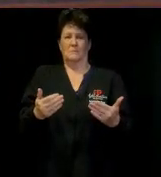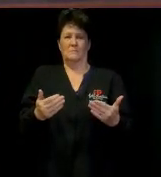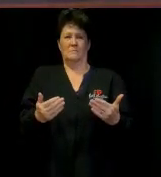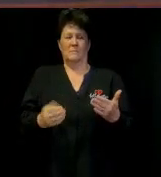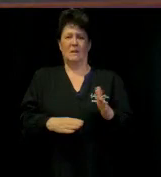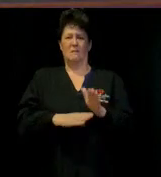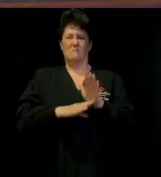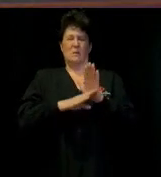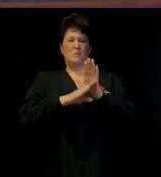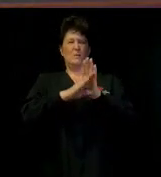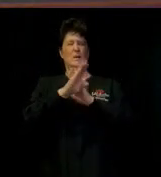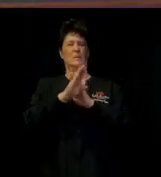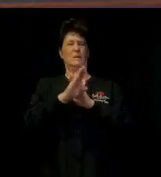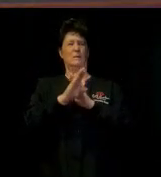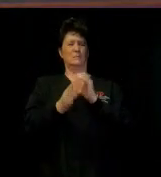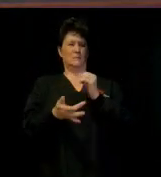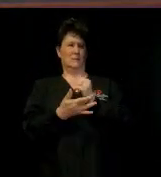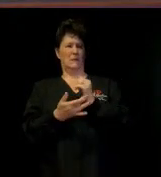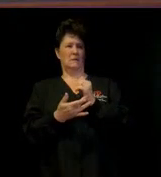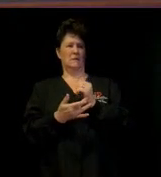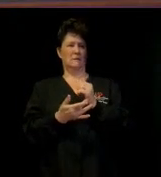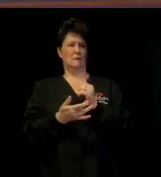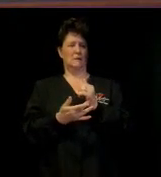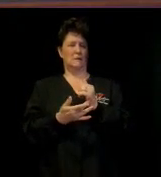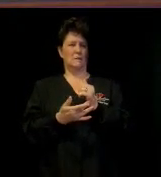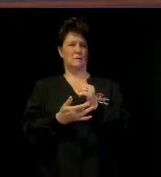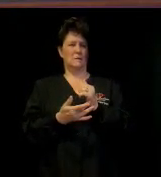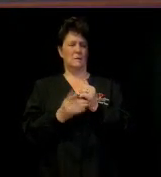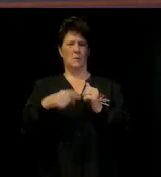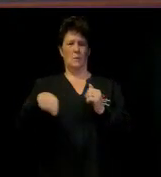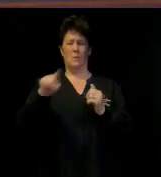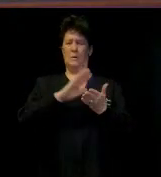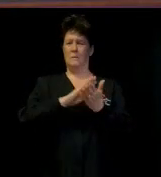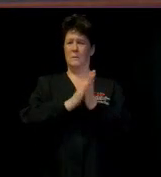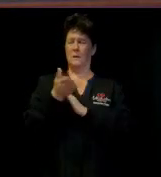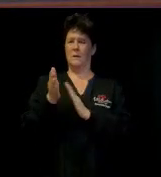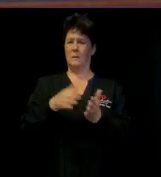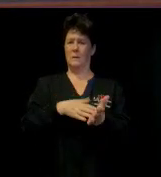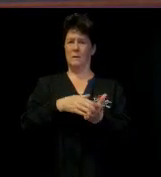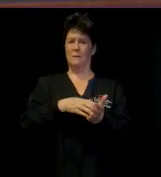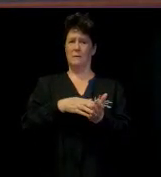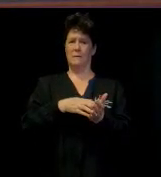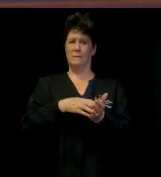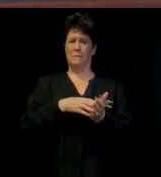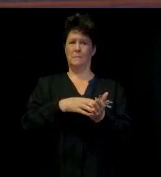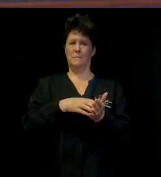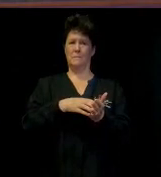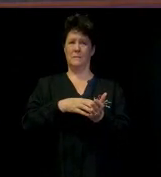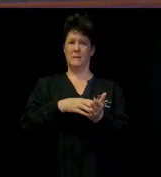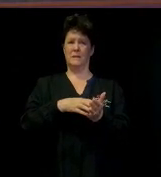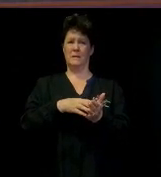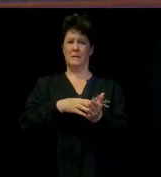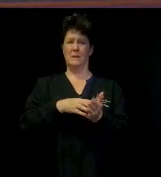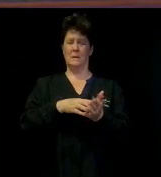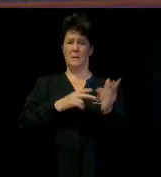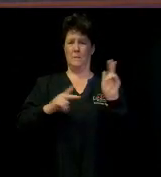that, man, I want to know some more about it. I mean, do you realize people translated in the New